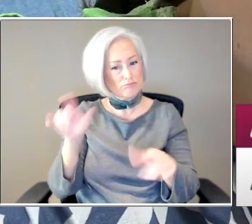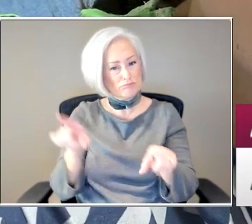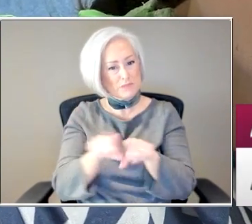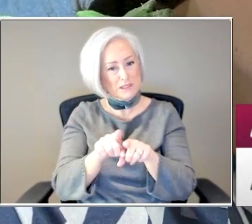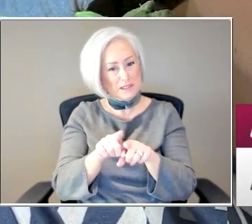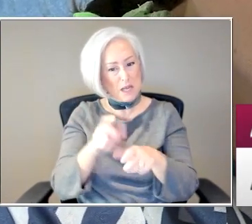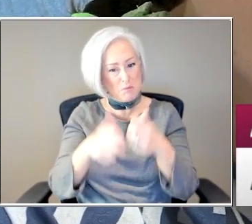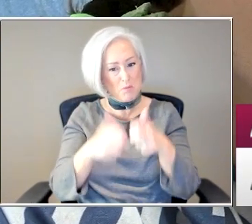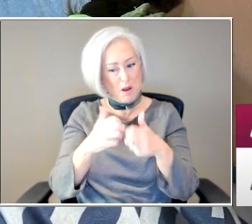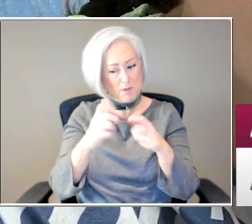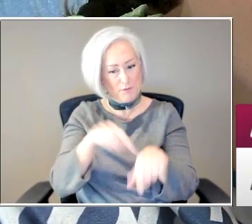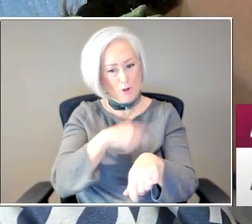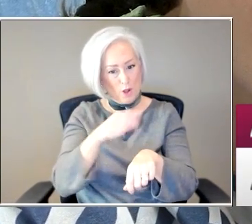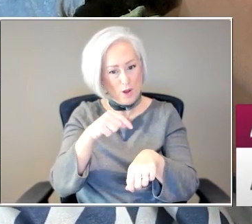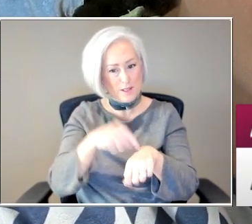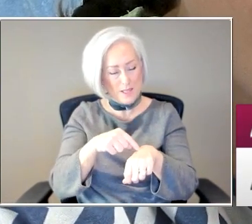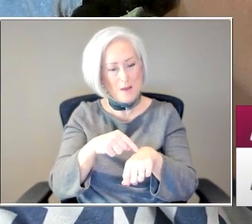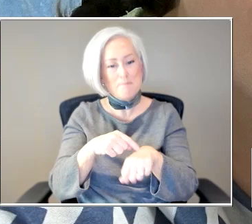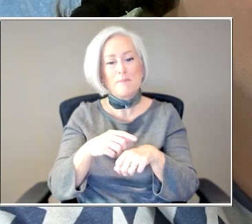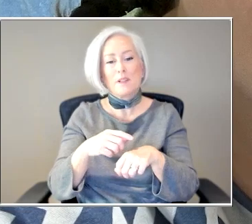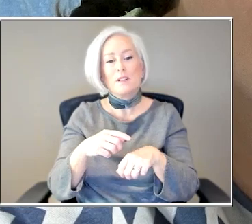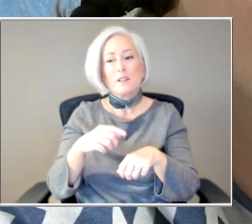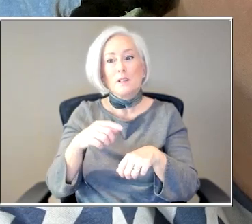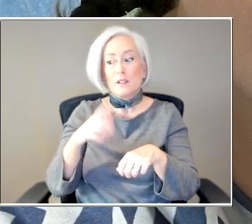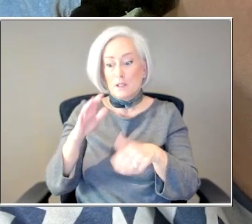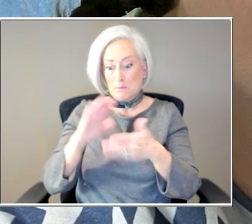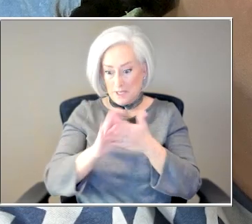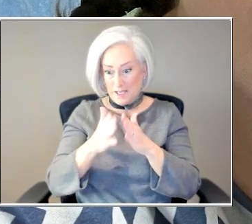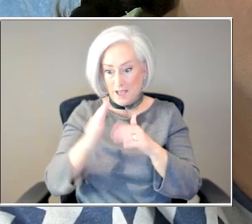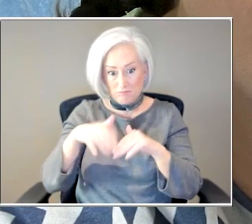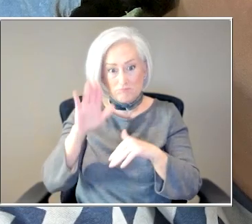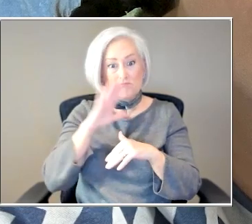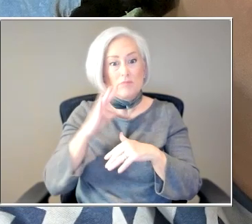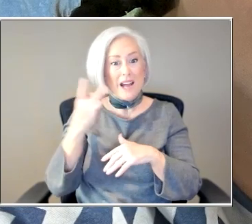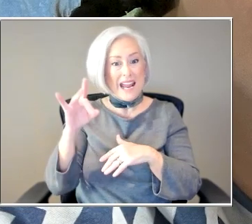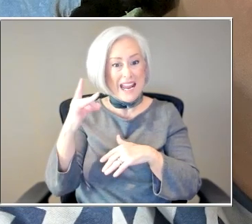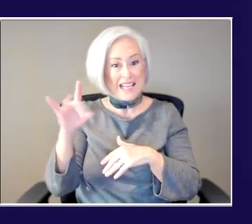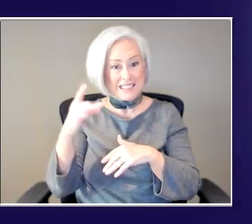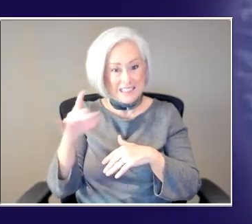an all-new care team. And at first, it was daunting.